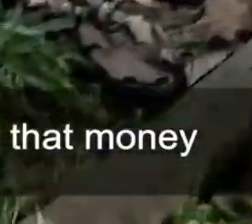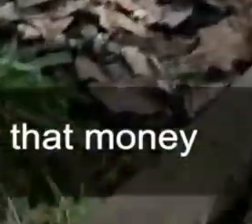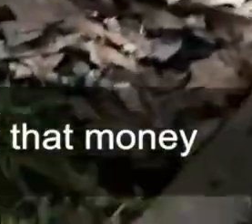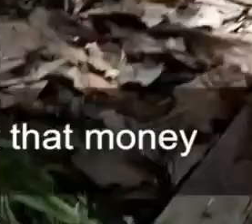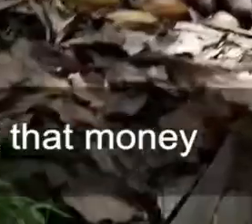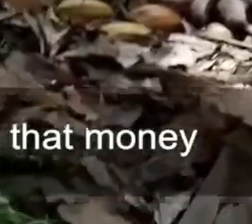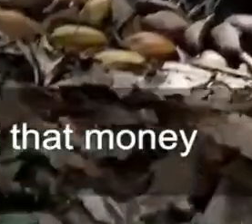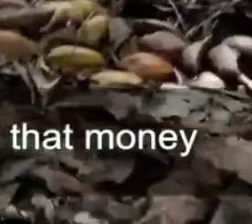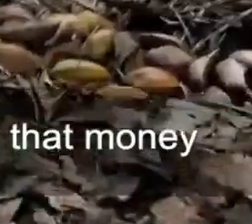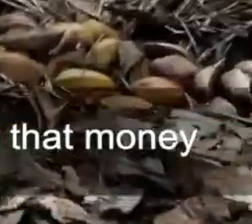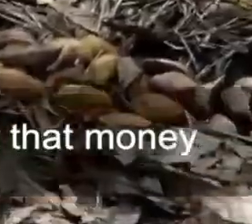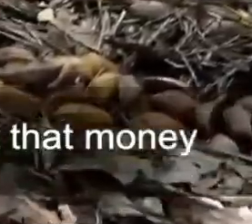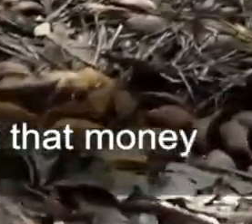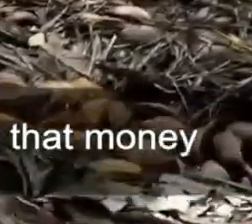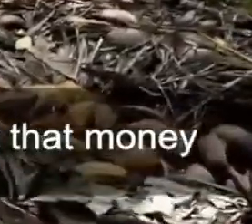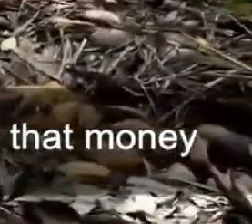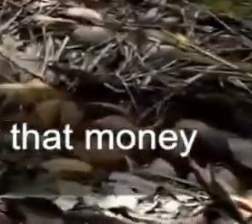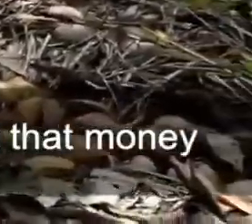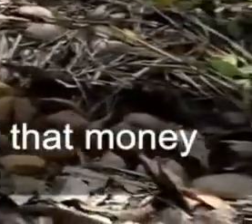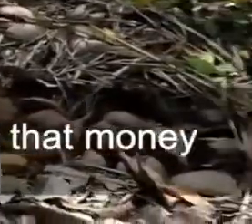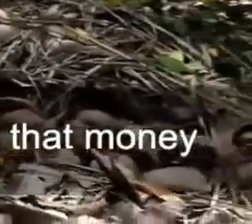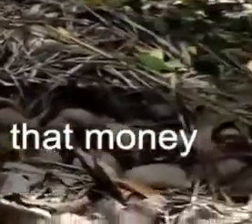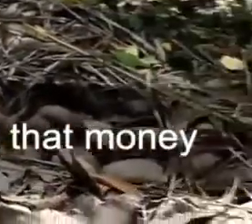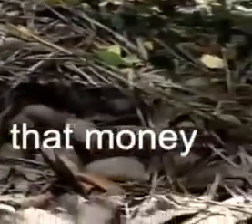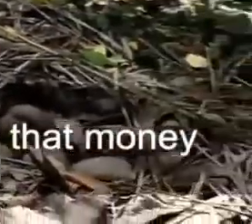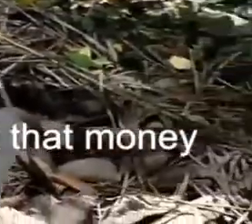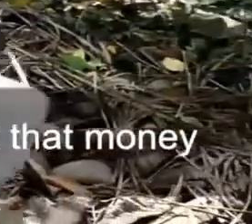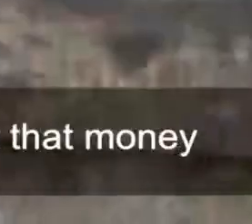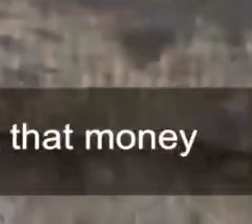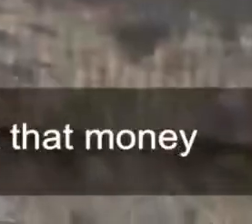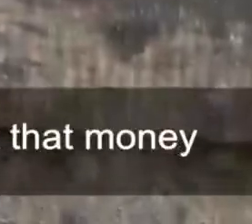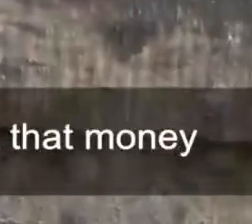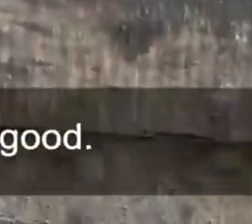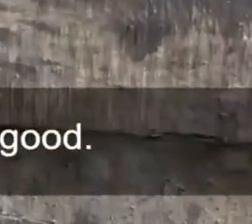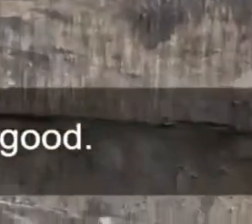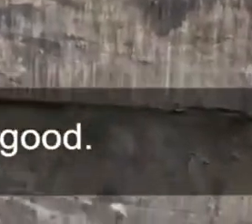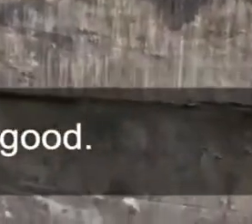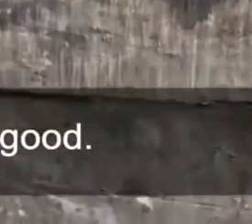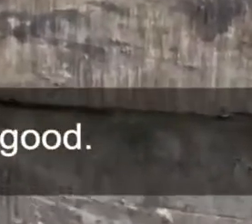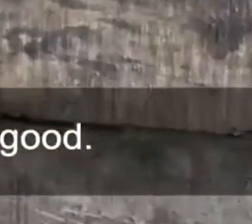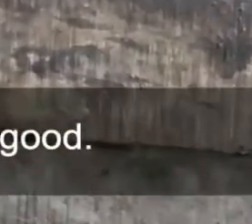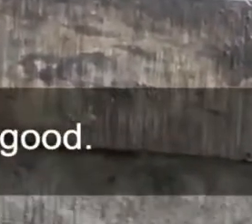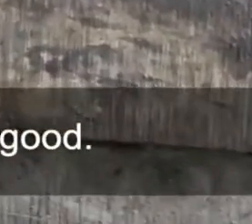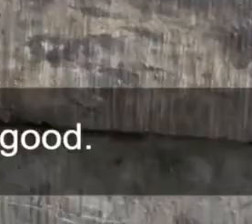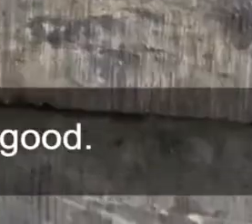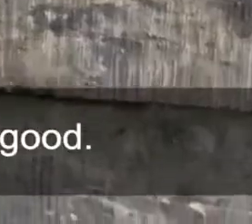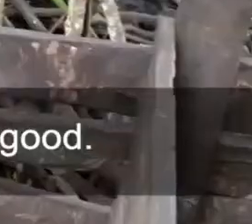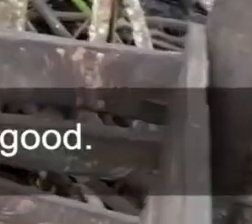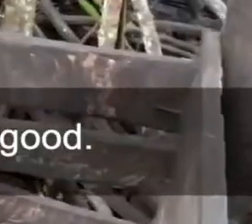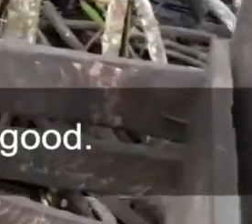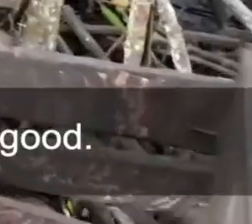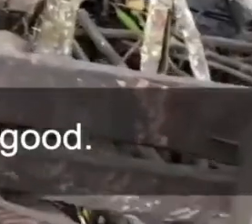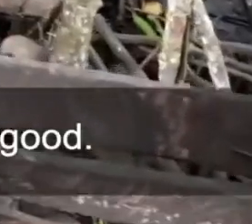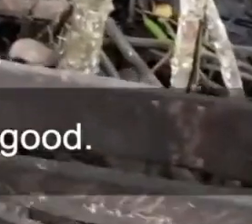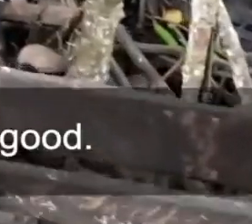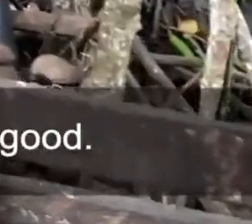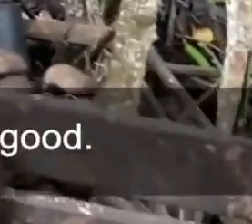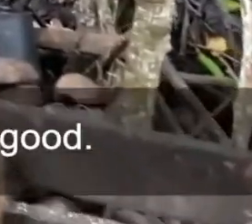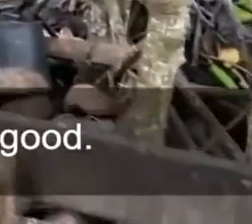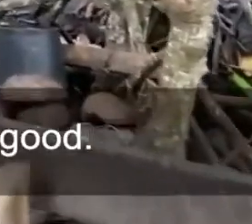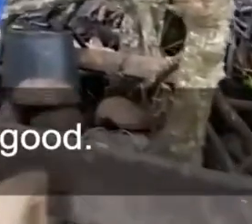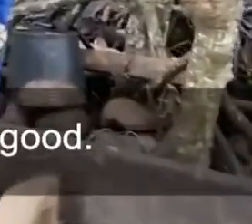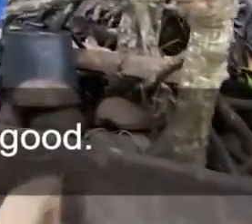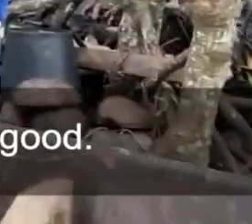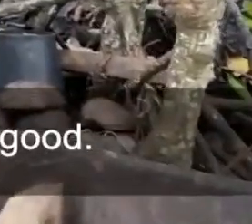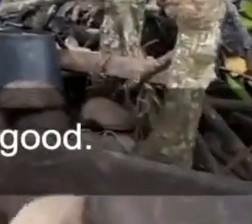money a day, we can sort out where to put our money on. And this one, him helps us, not to just take the